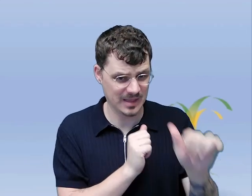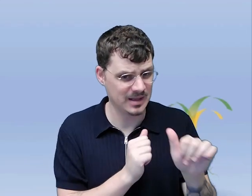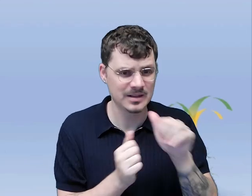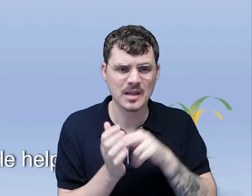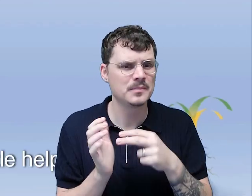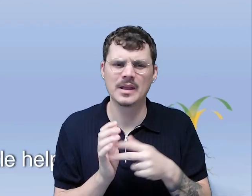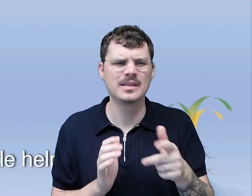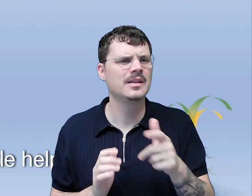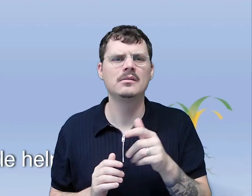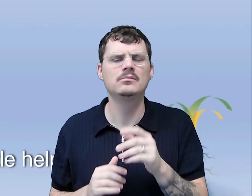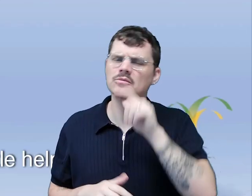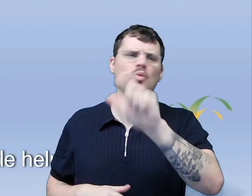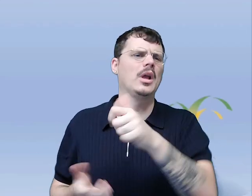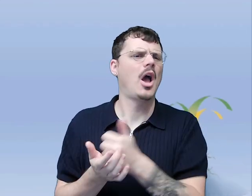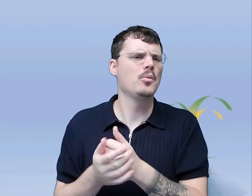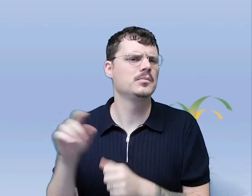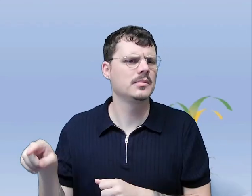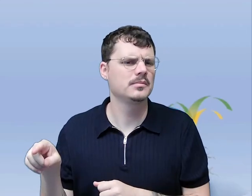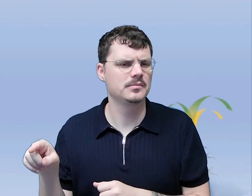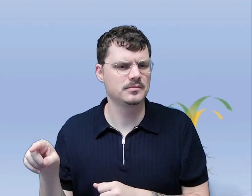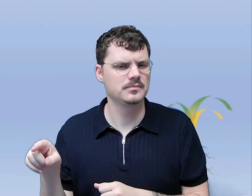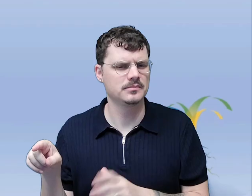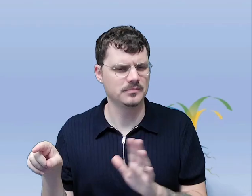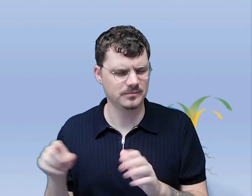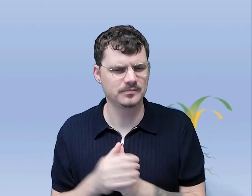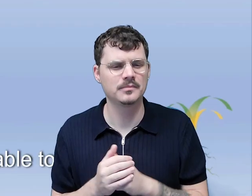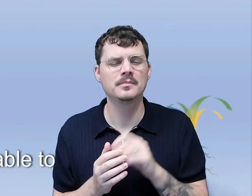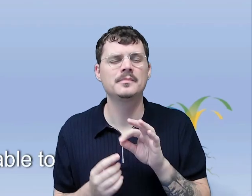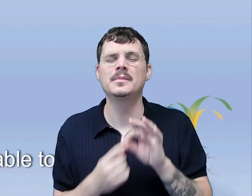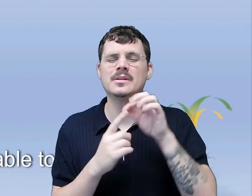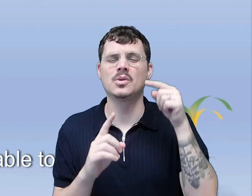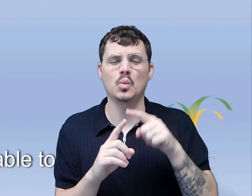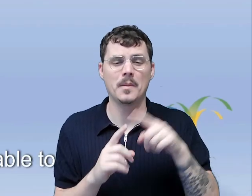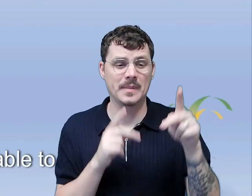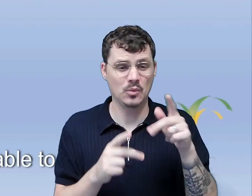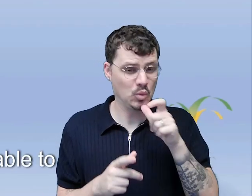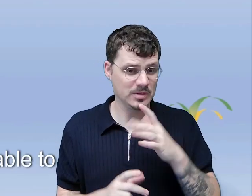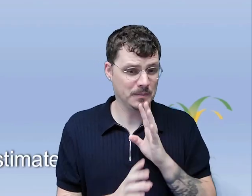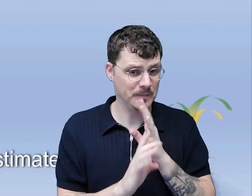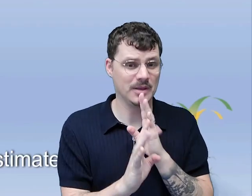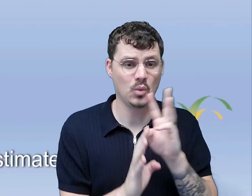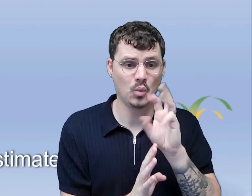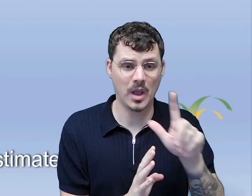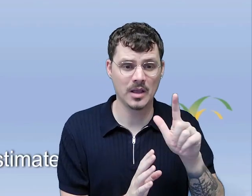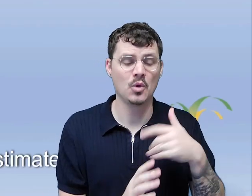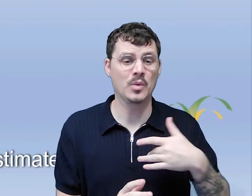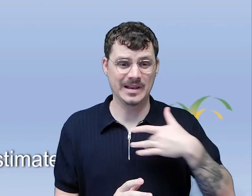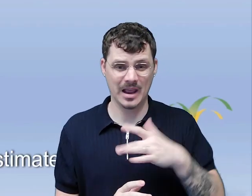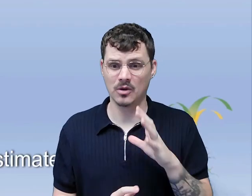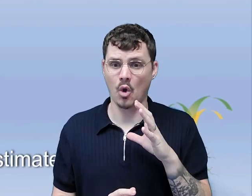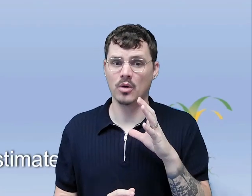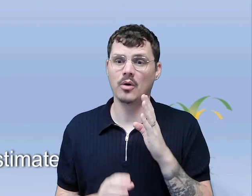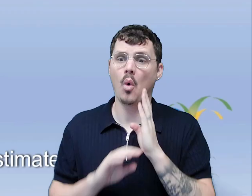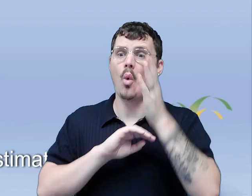here doesn't mean they don't need a little help over here. But particularly when people are able to speak well, the tendency